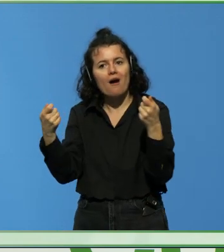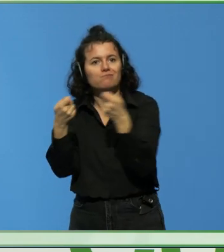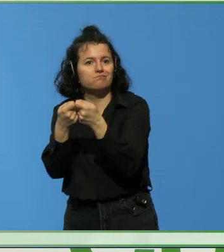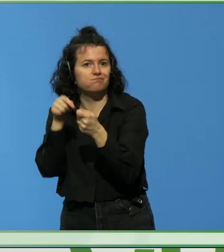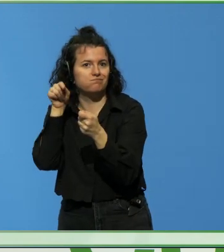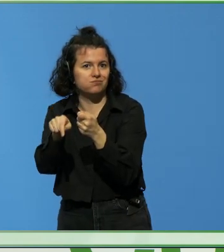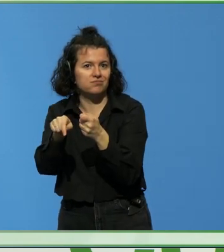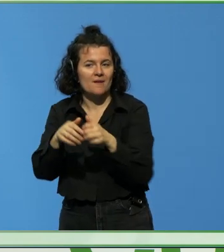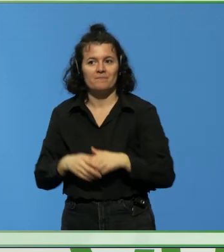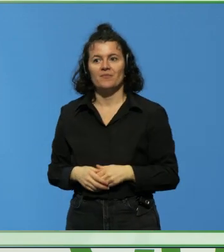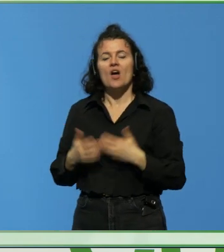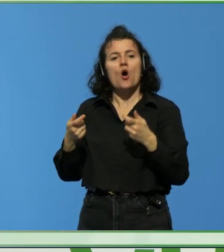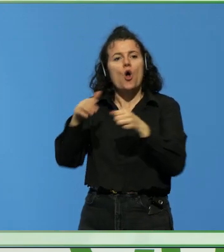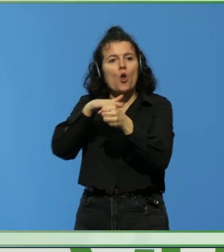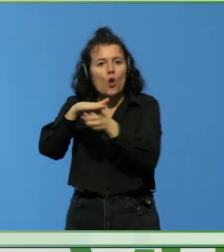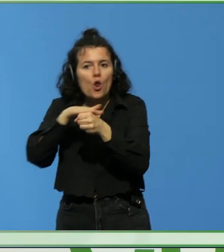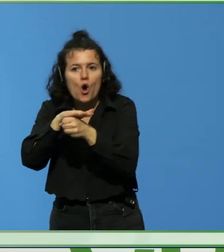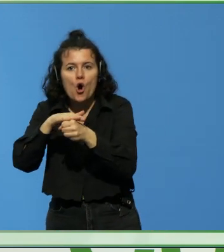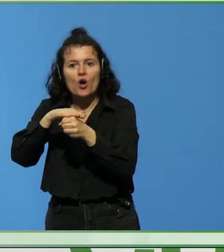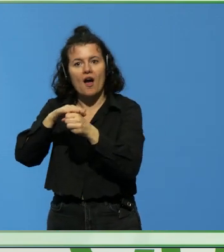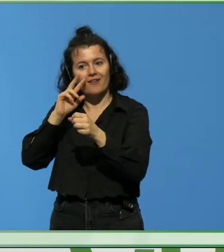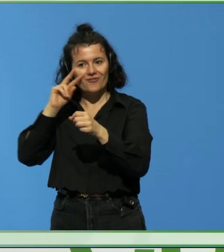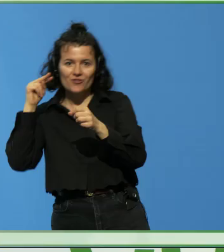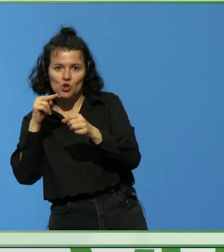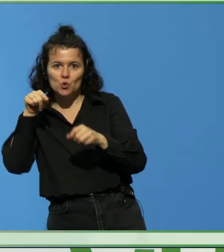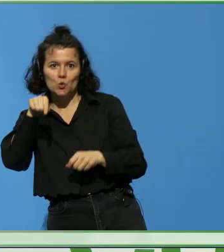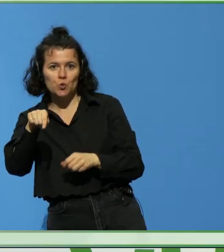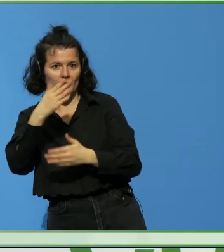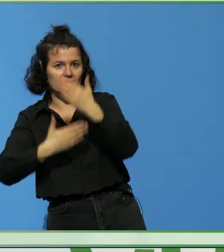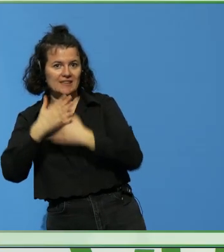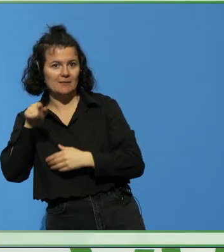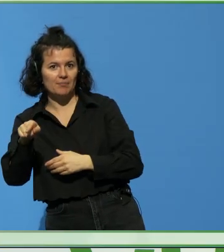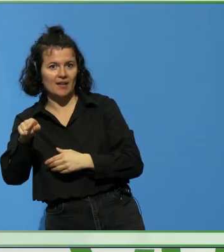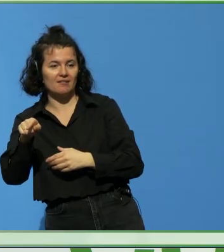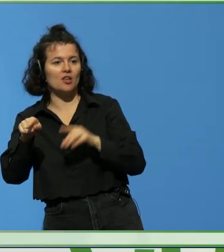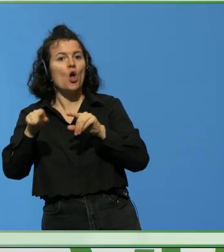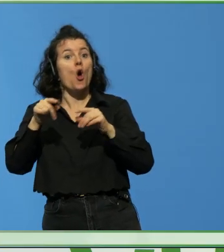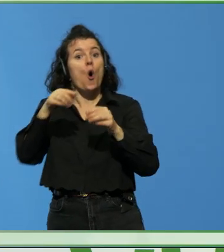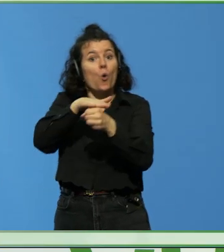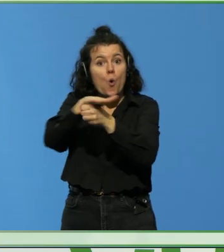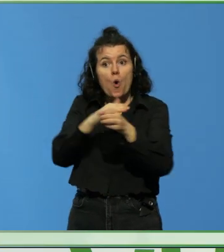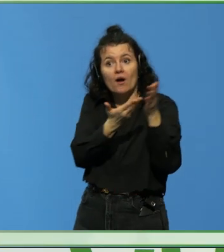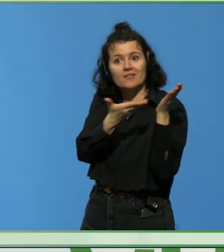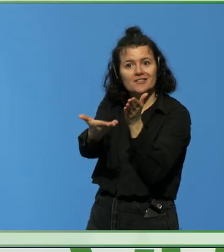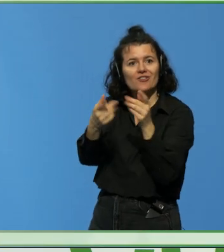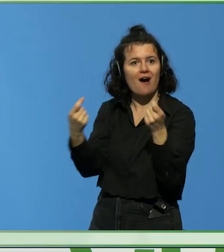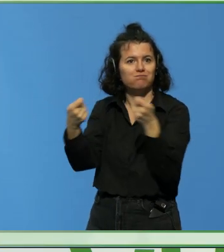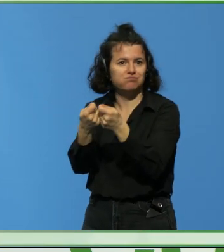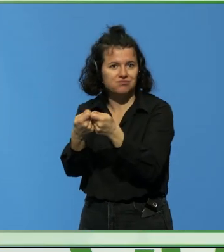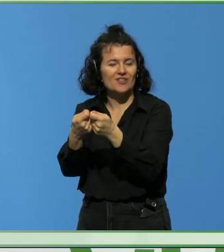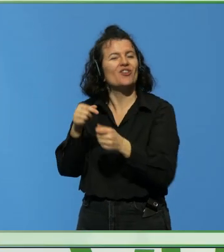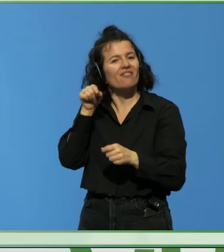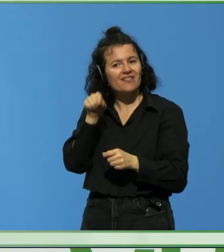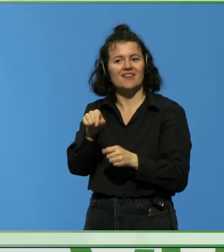us, it means like nothing without us. So it's not only the things which relate to us, but